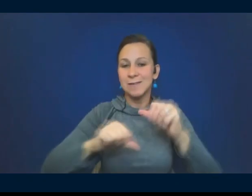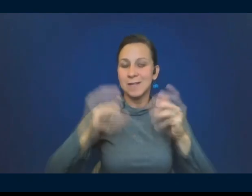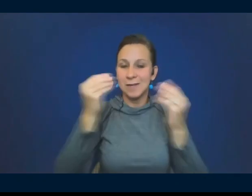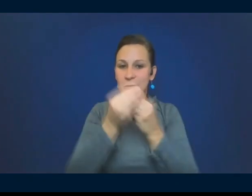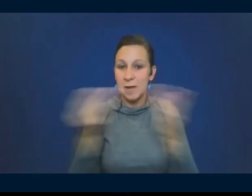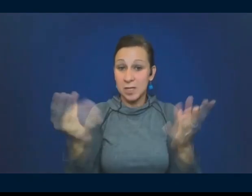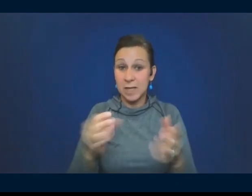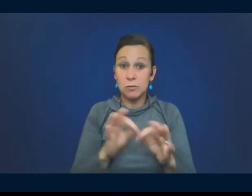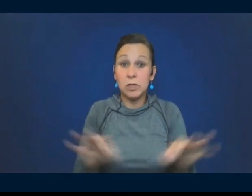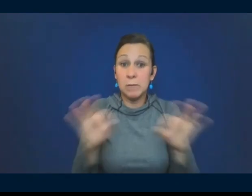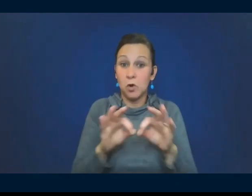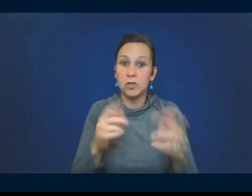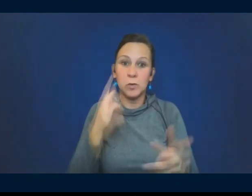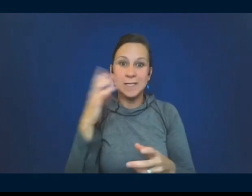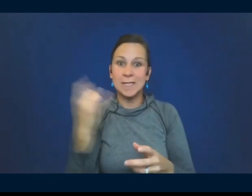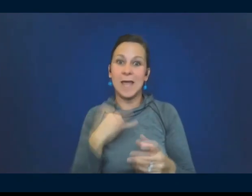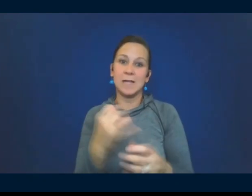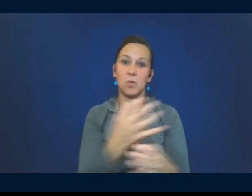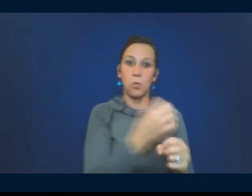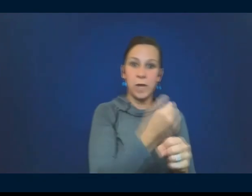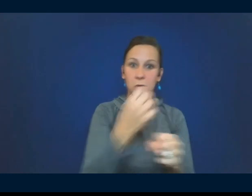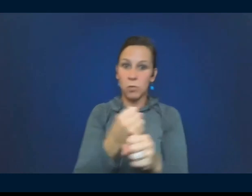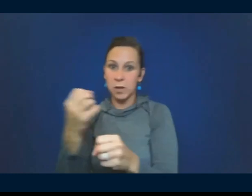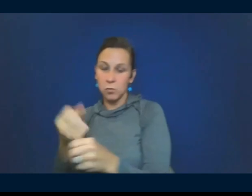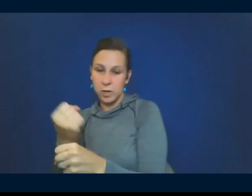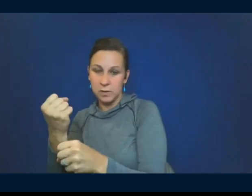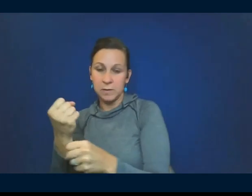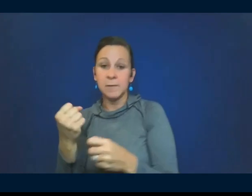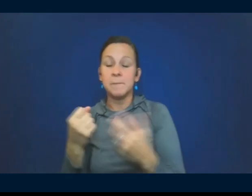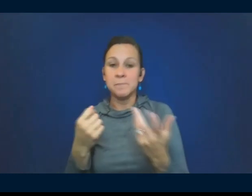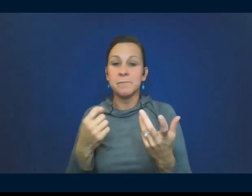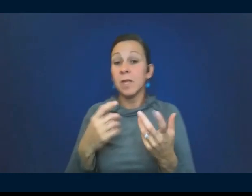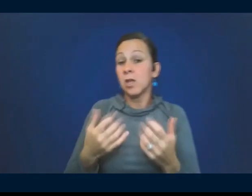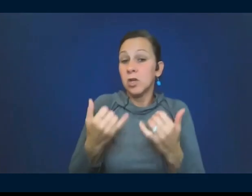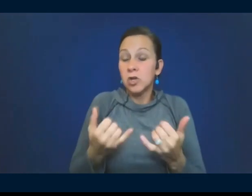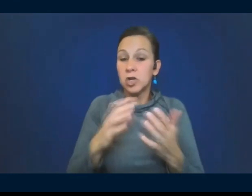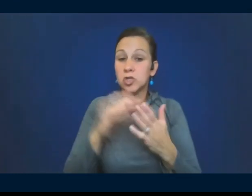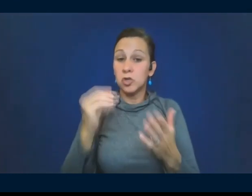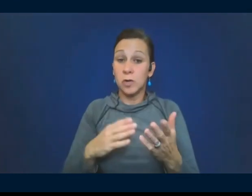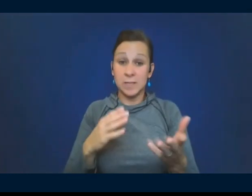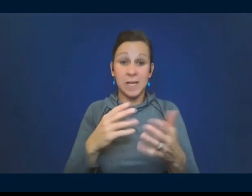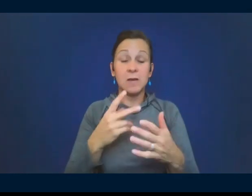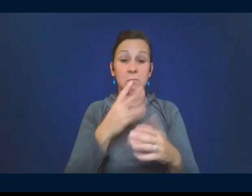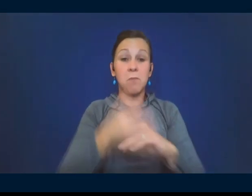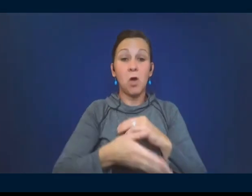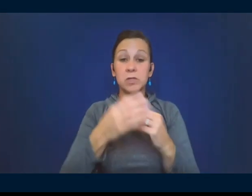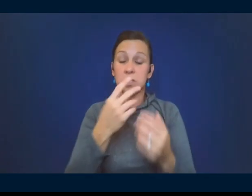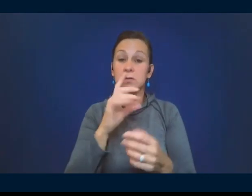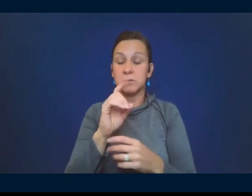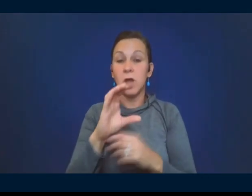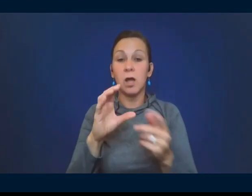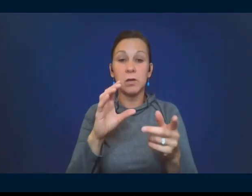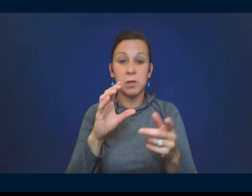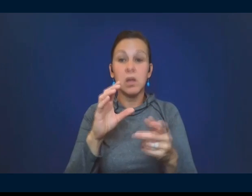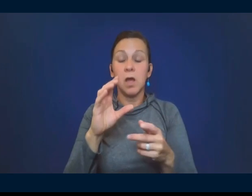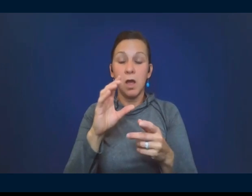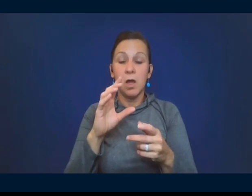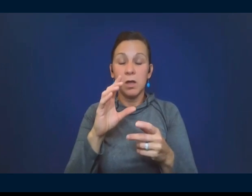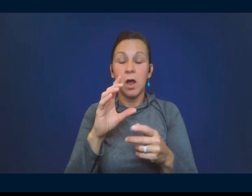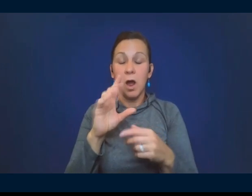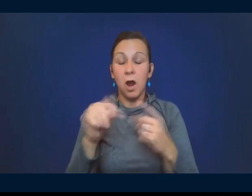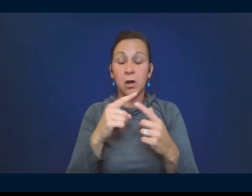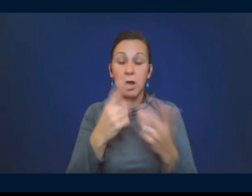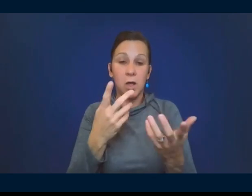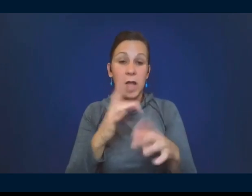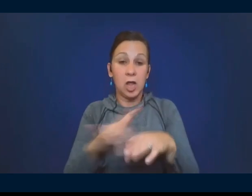as win-win-win. Current STEM students and postdocs are eligible, so anywhere from late undergrad all the way to postdoc, as well as